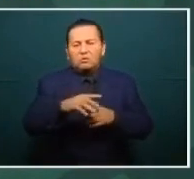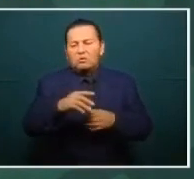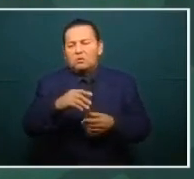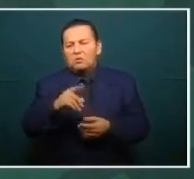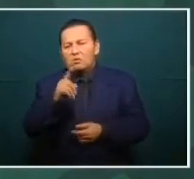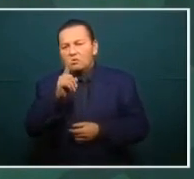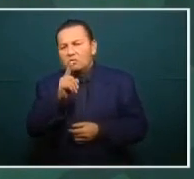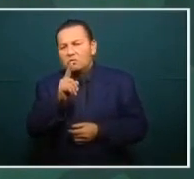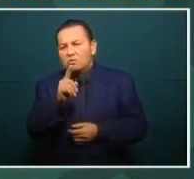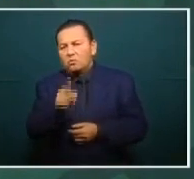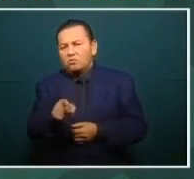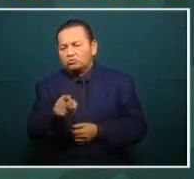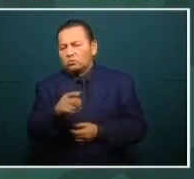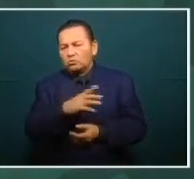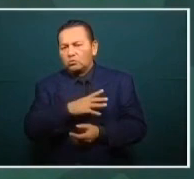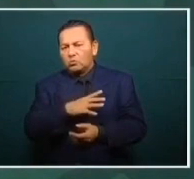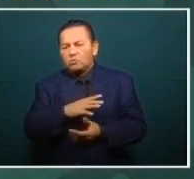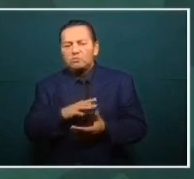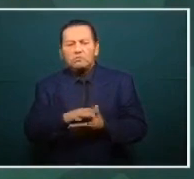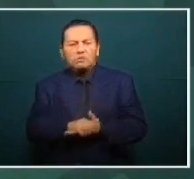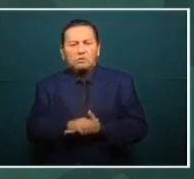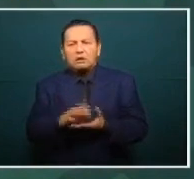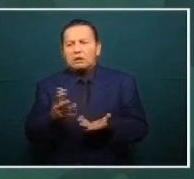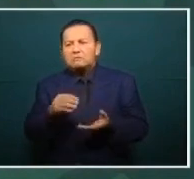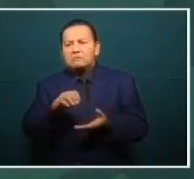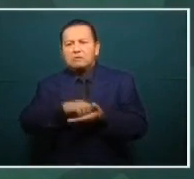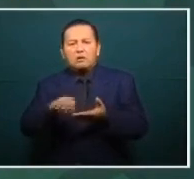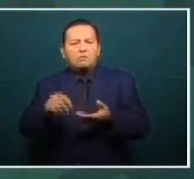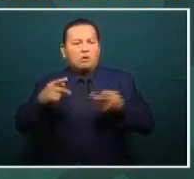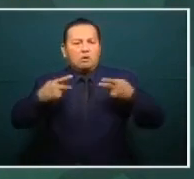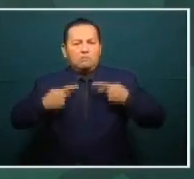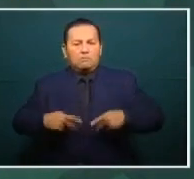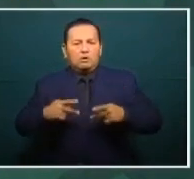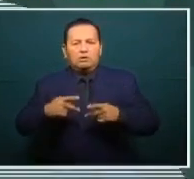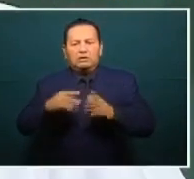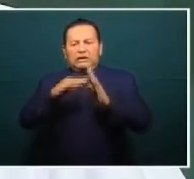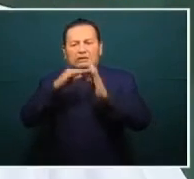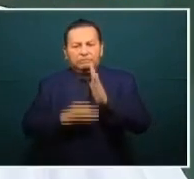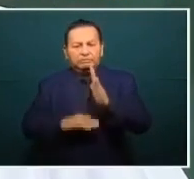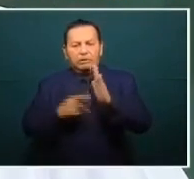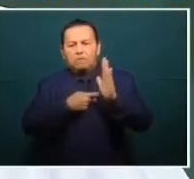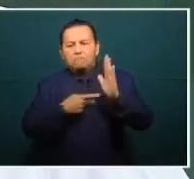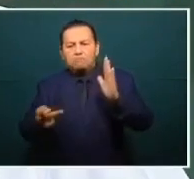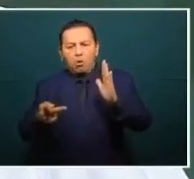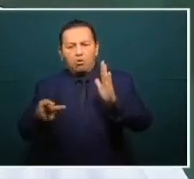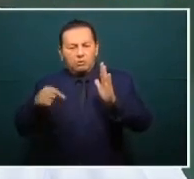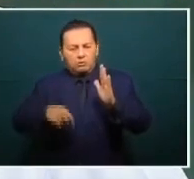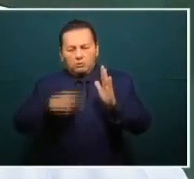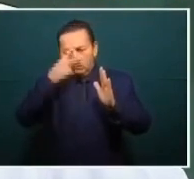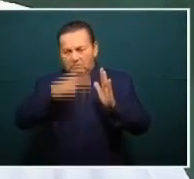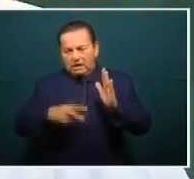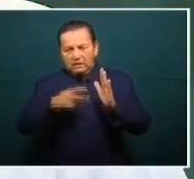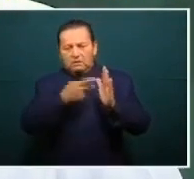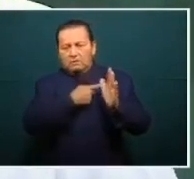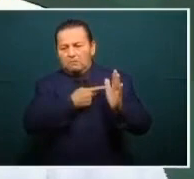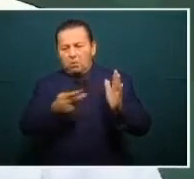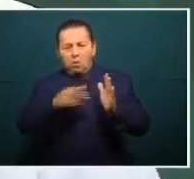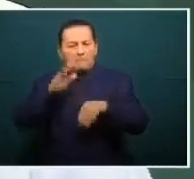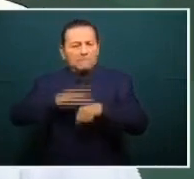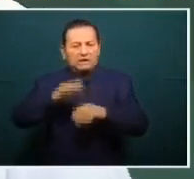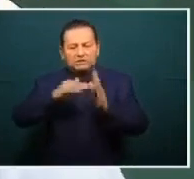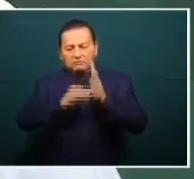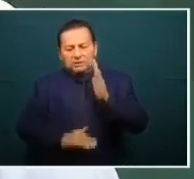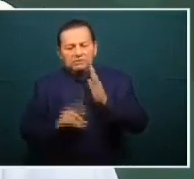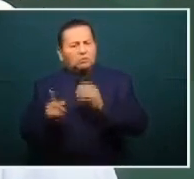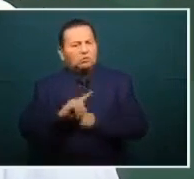The group that is in Washington empobrezca más a nuestro pueblo, que